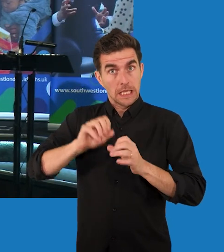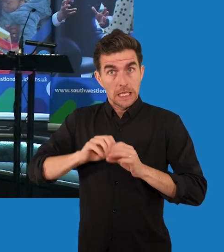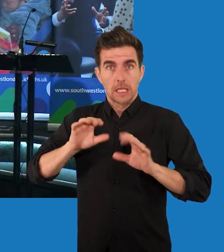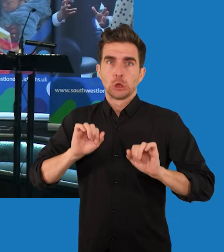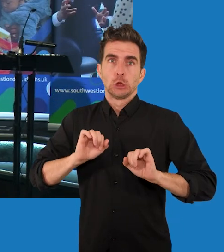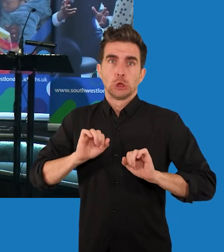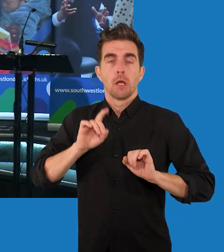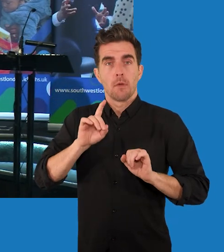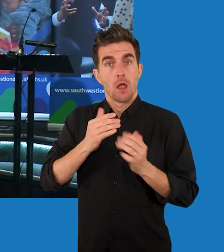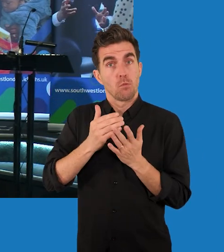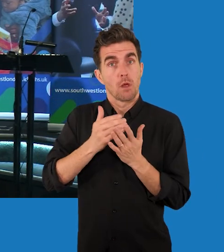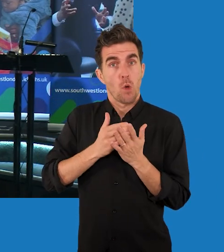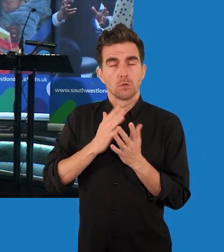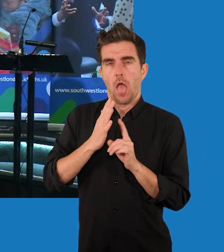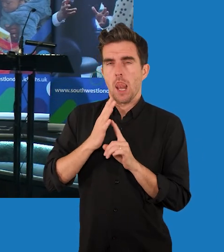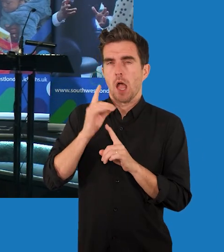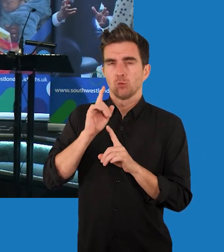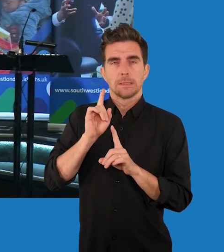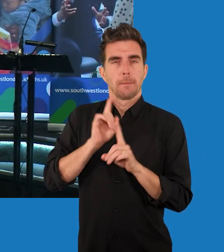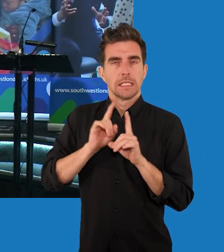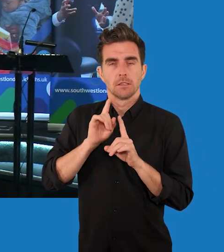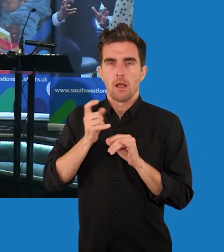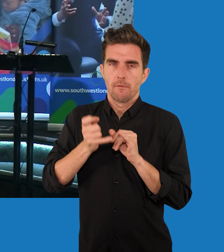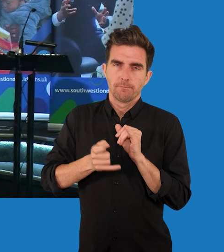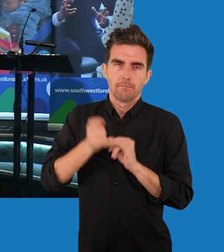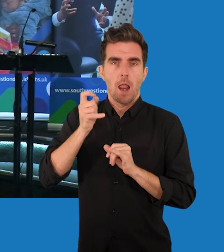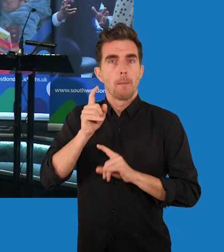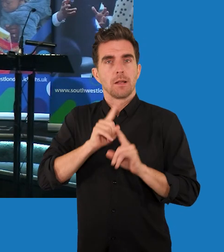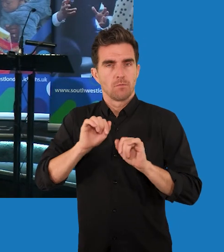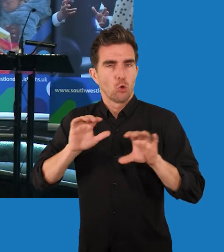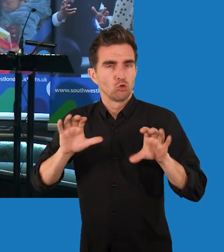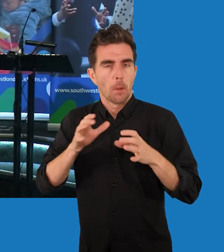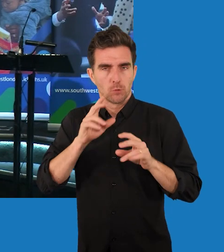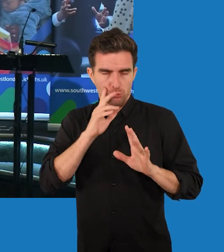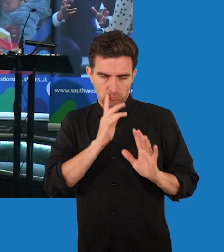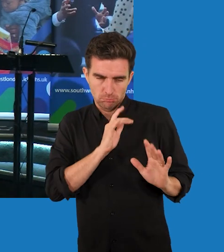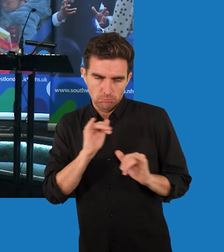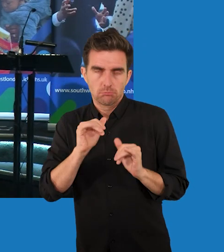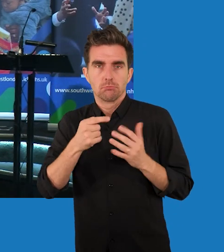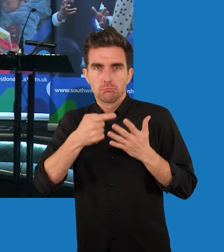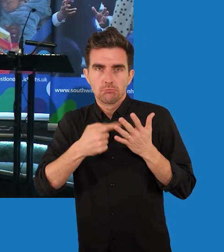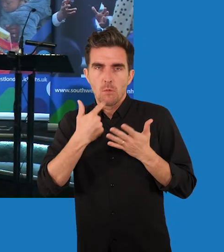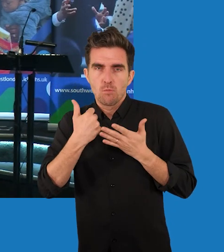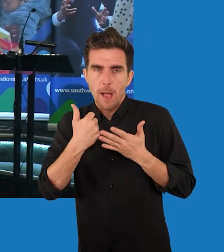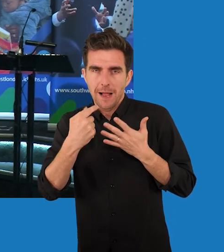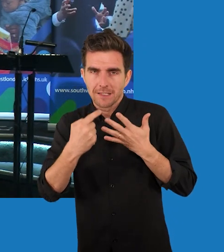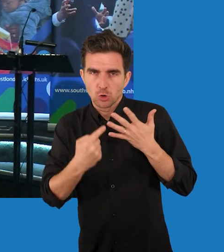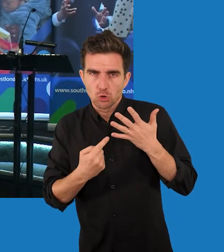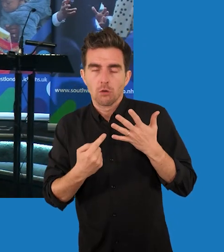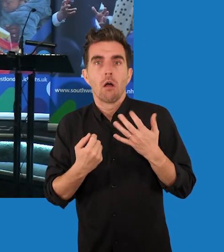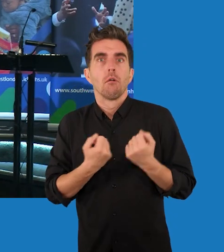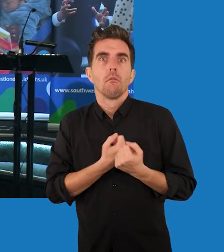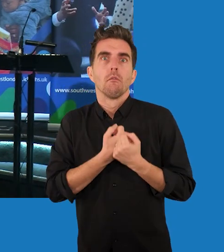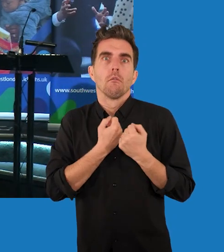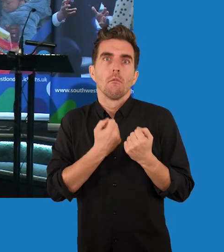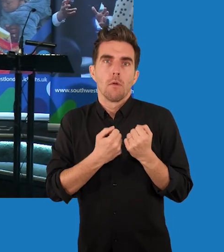published, the report, but at last week's meeting, which was the final meeting of that group, to look at the recommendations, we will be putting a